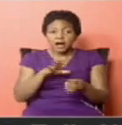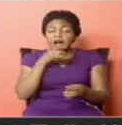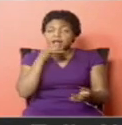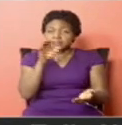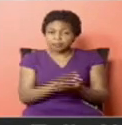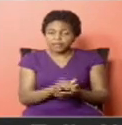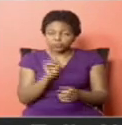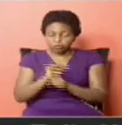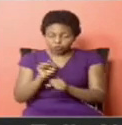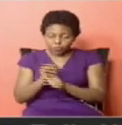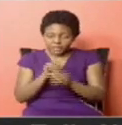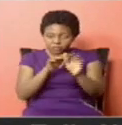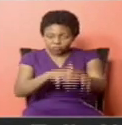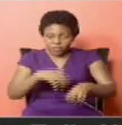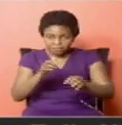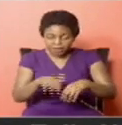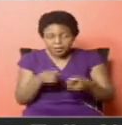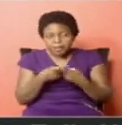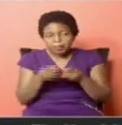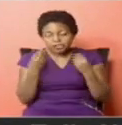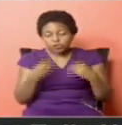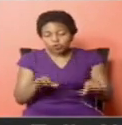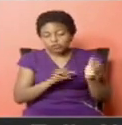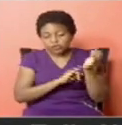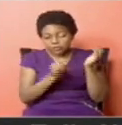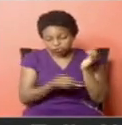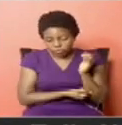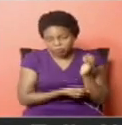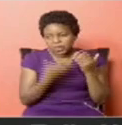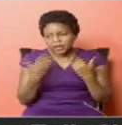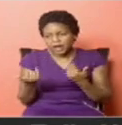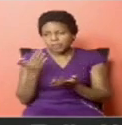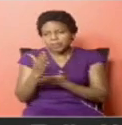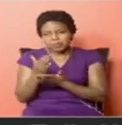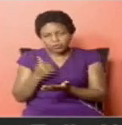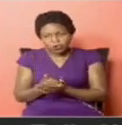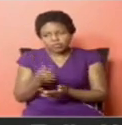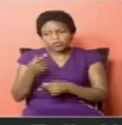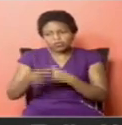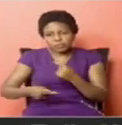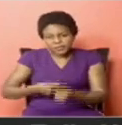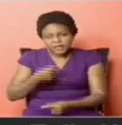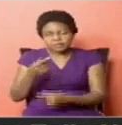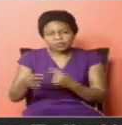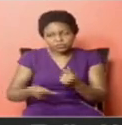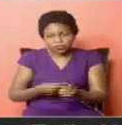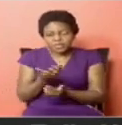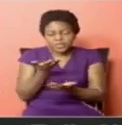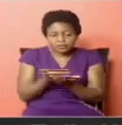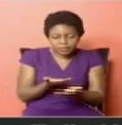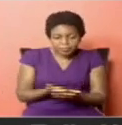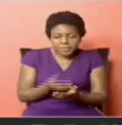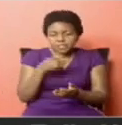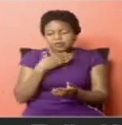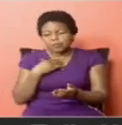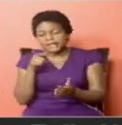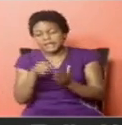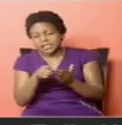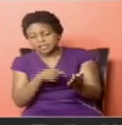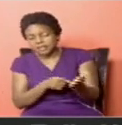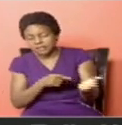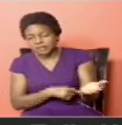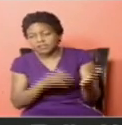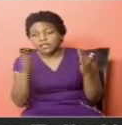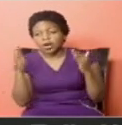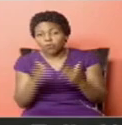a farm, lost his job. And because of the constant requirements within the home,